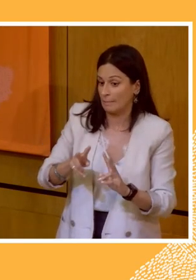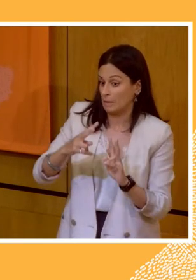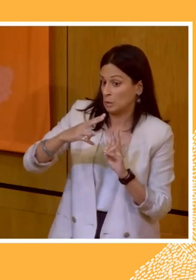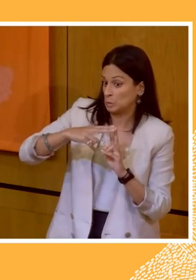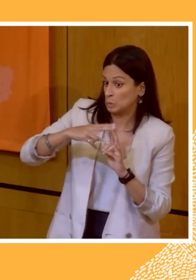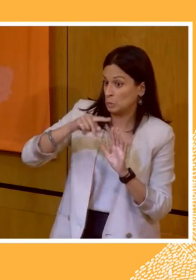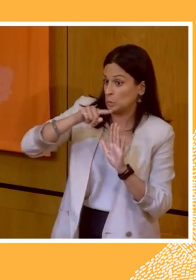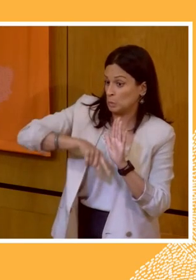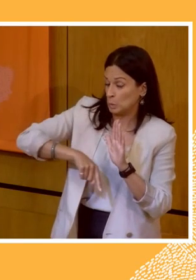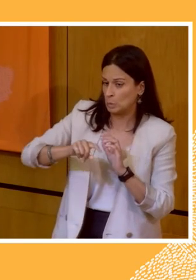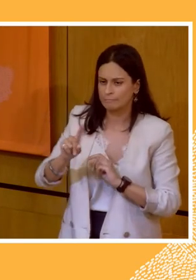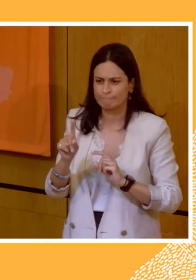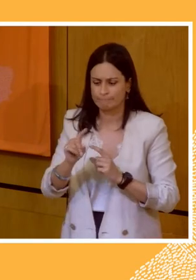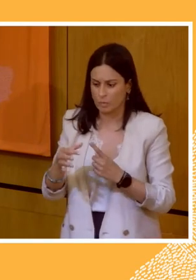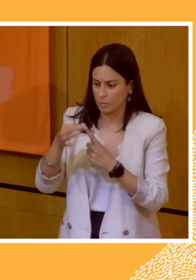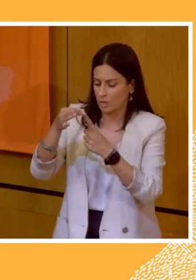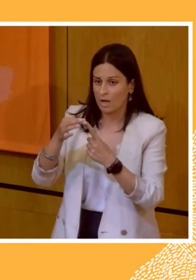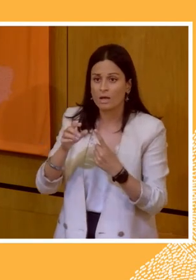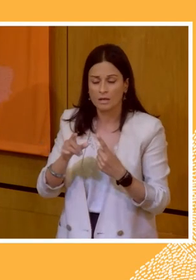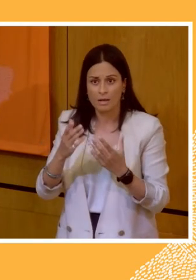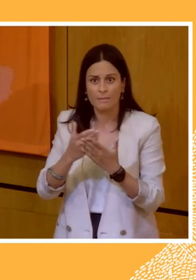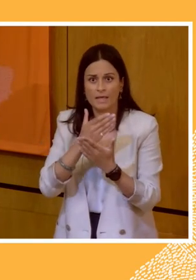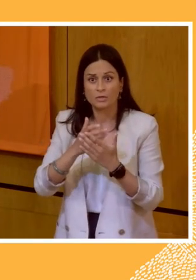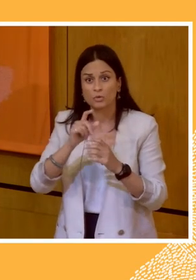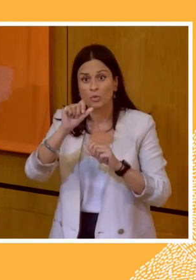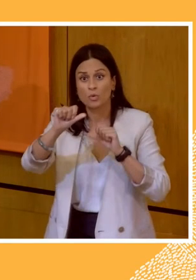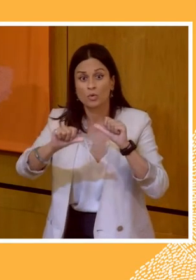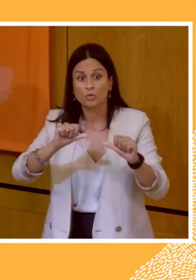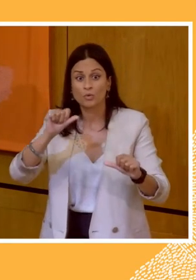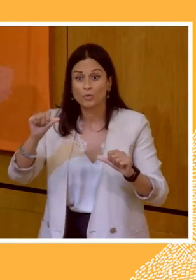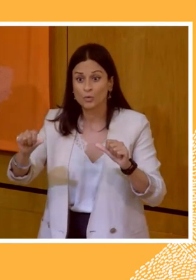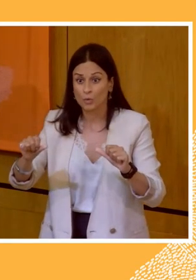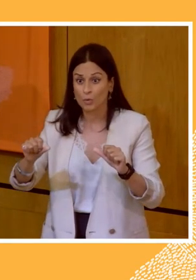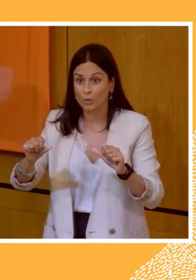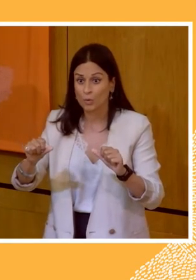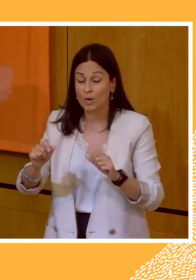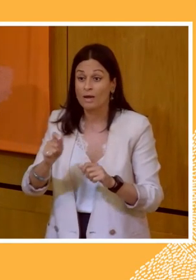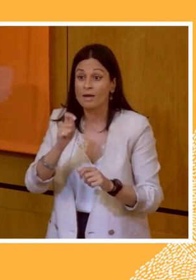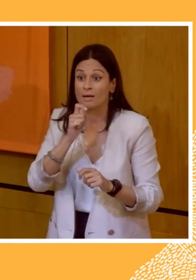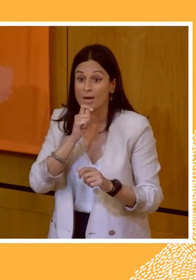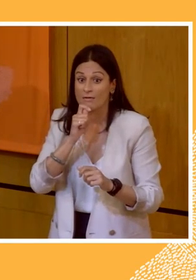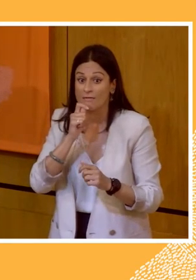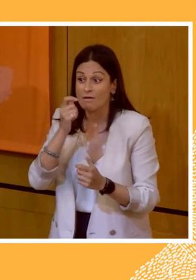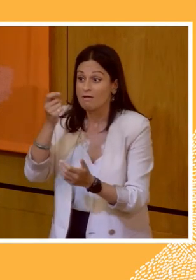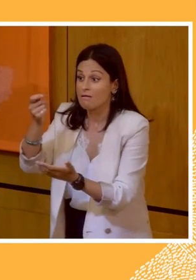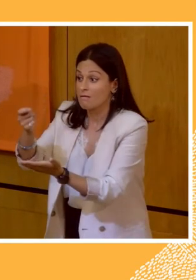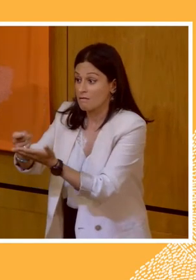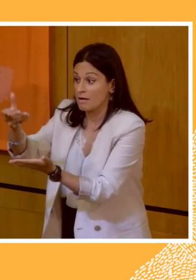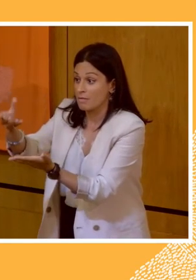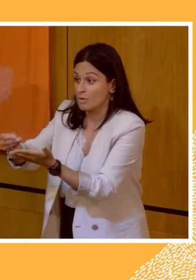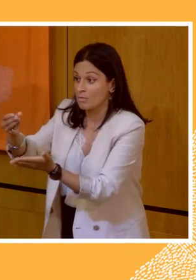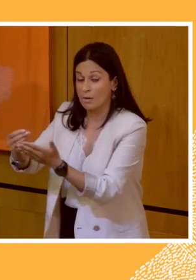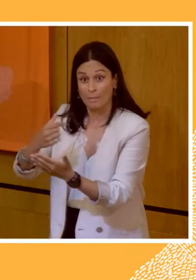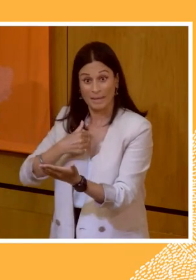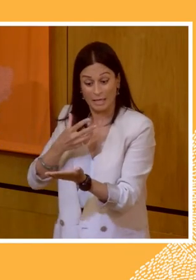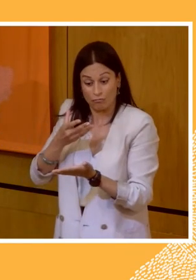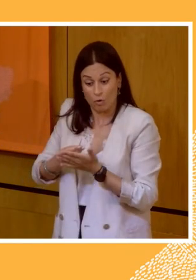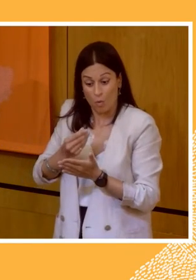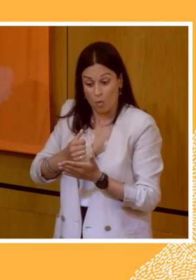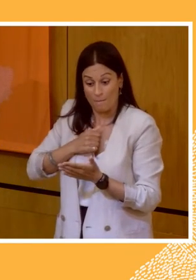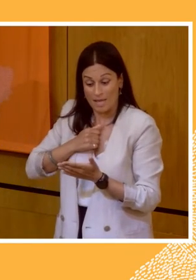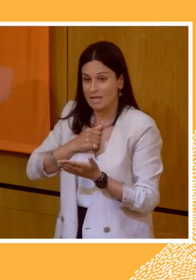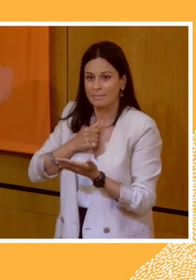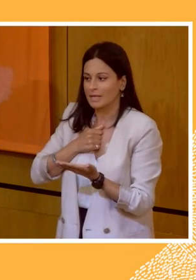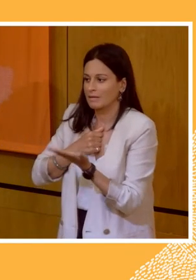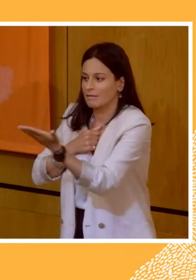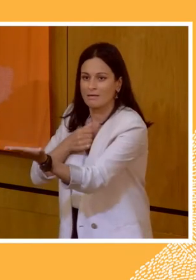rules that we give is, one is get yourself as far away from your microphones as you can, because you're not trying to record yourself, you're trying to record